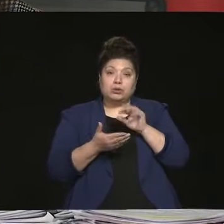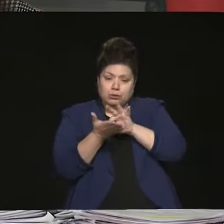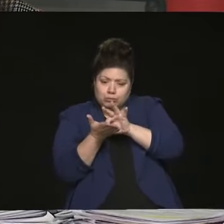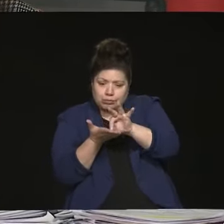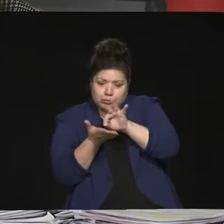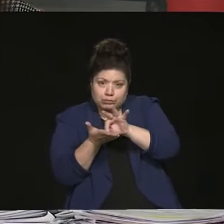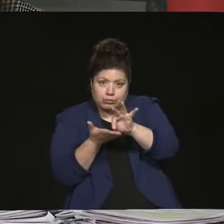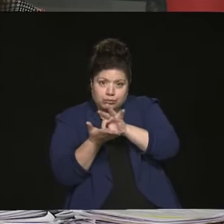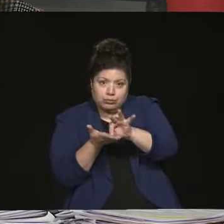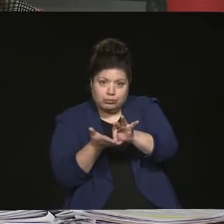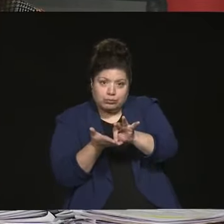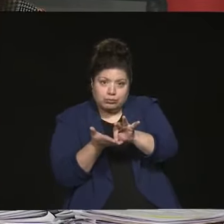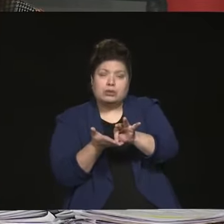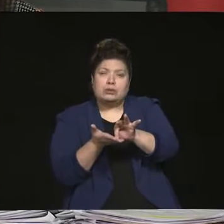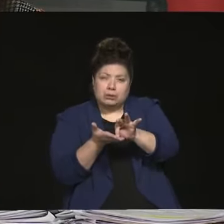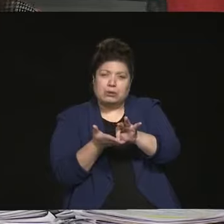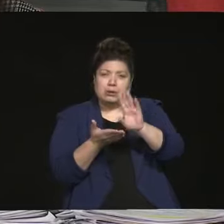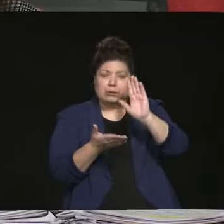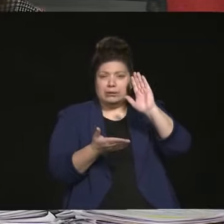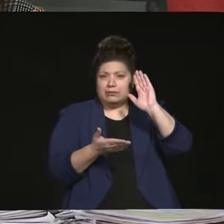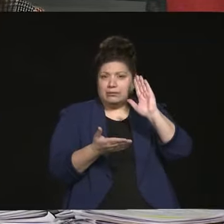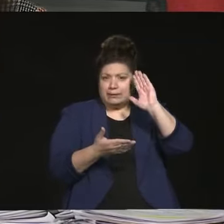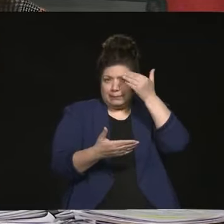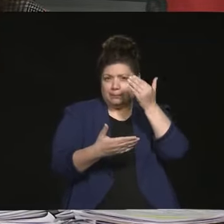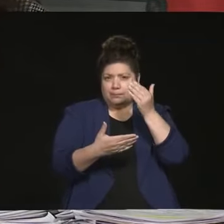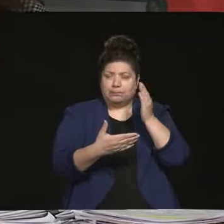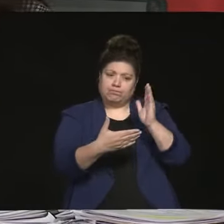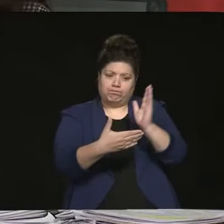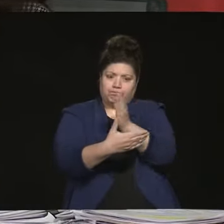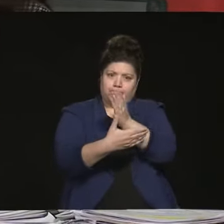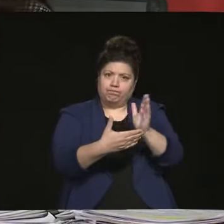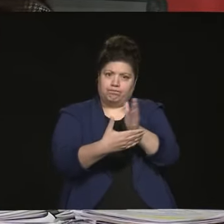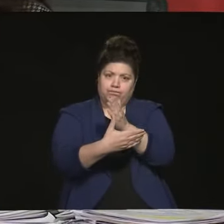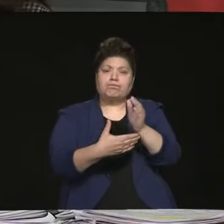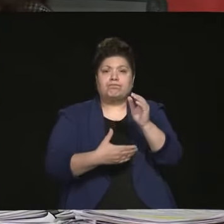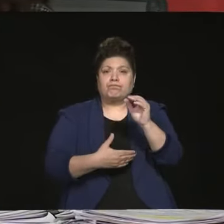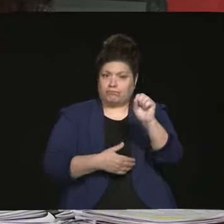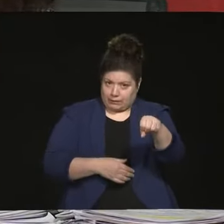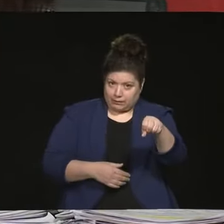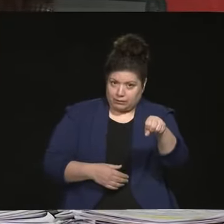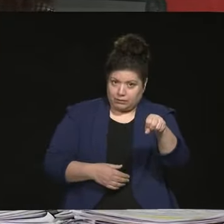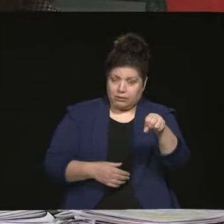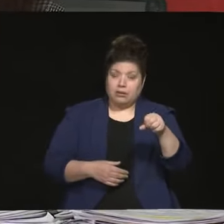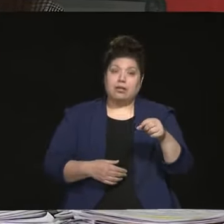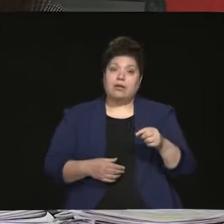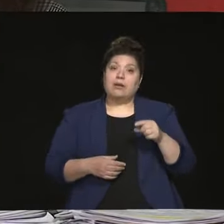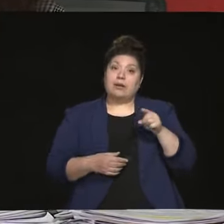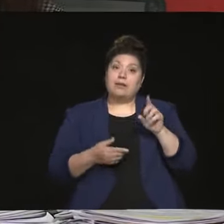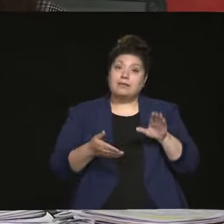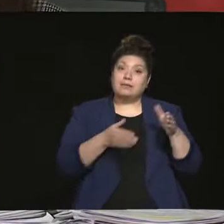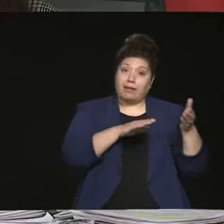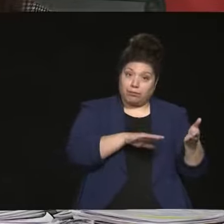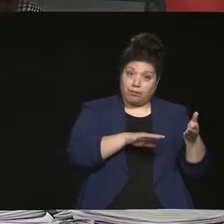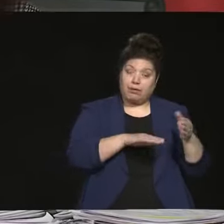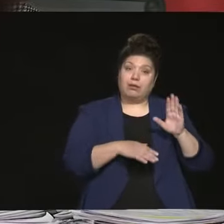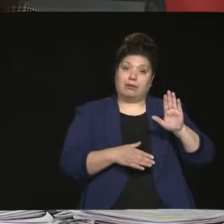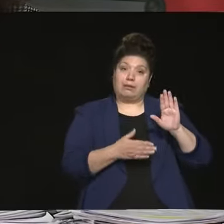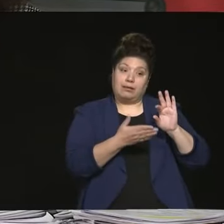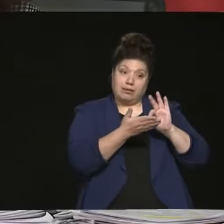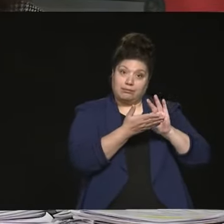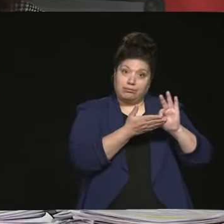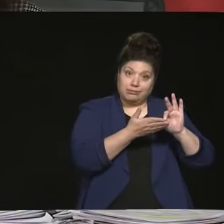sort of time, that frame for the numbers of cases. So then is the number of deaths. And as the case fatality, that ratio